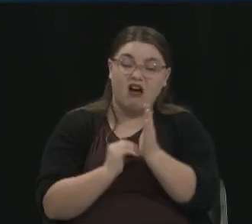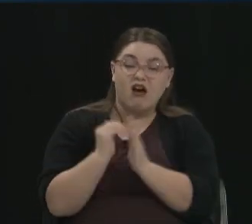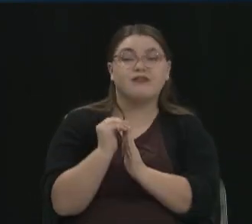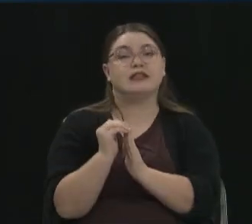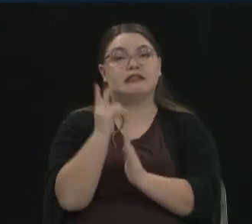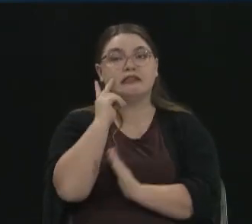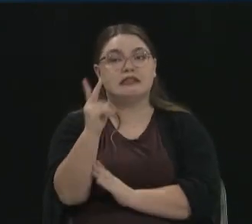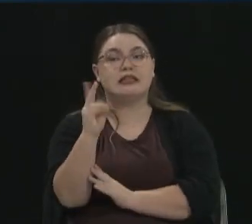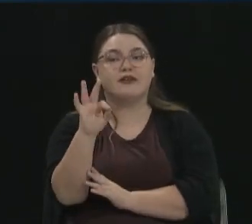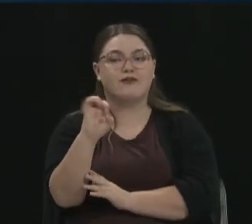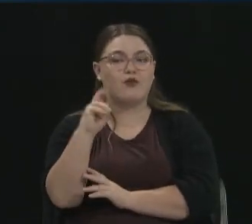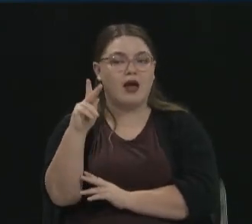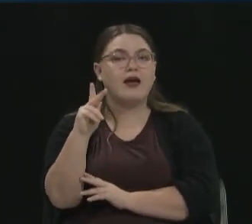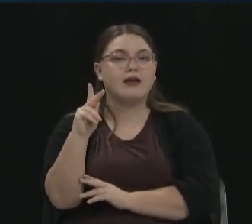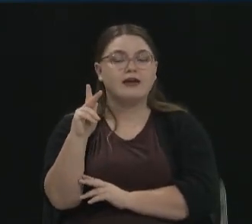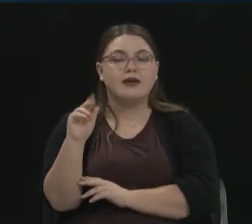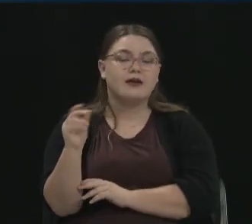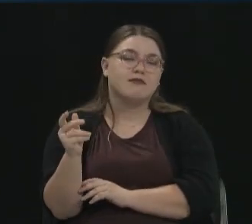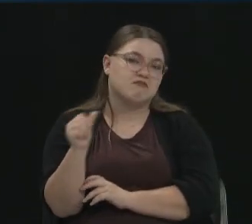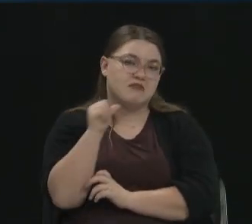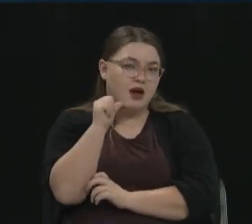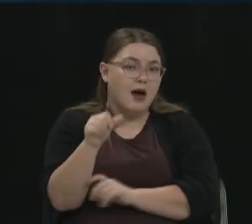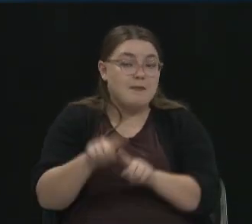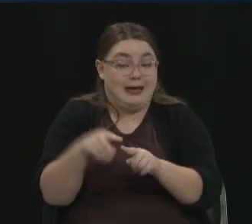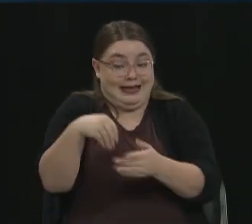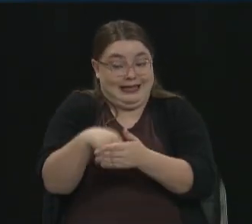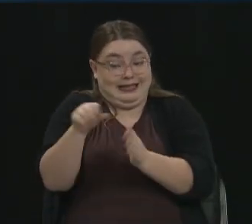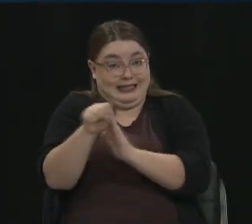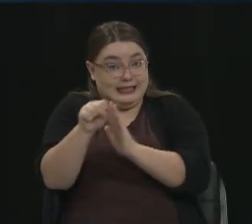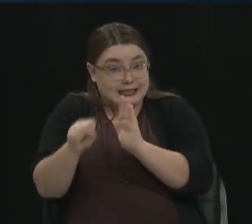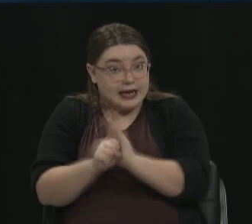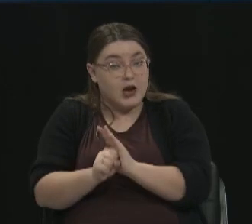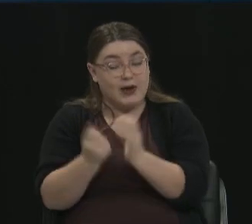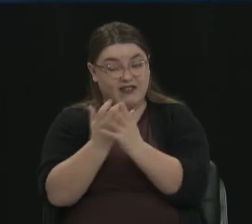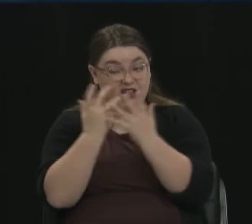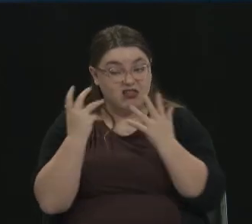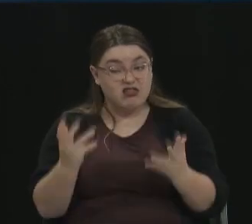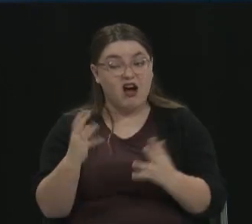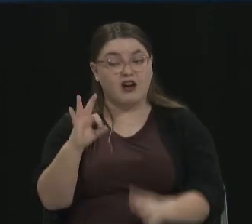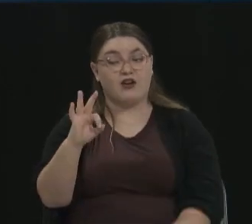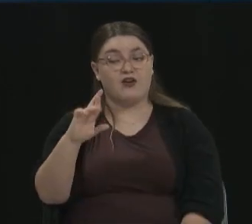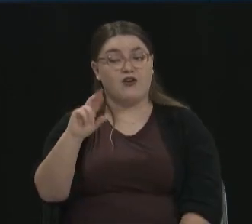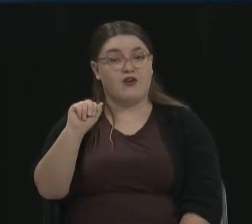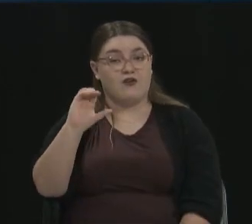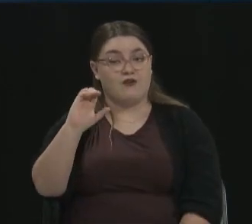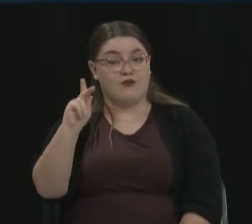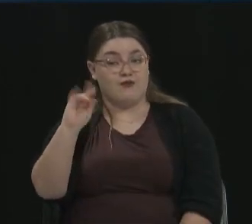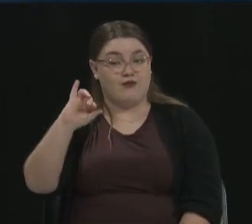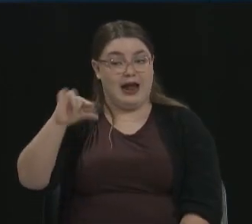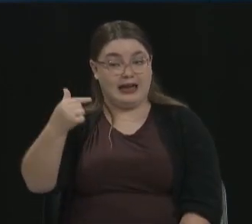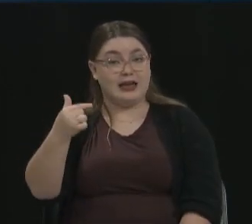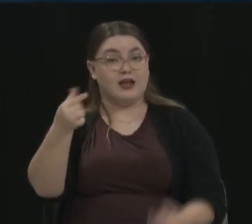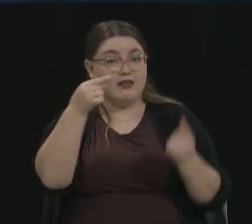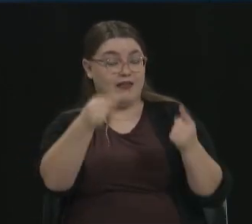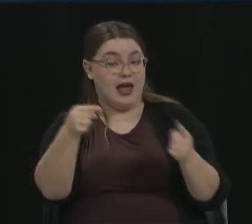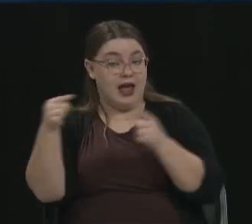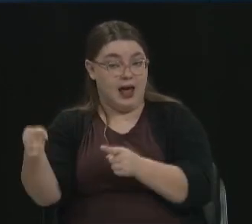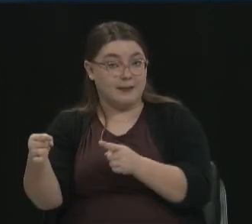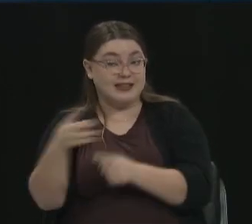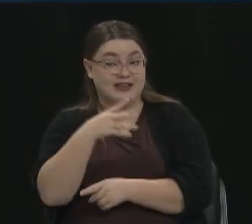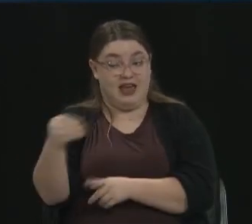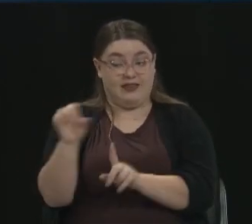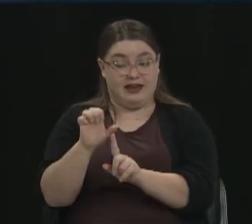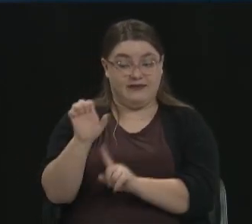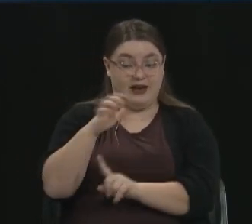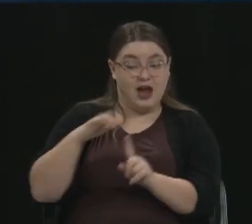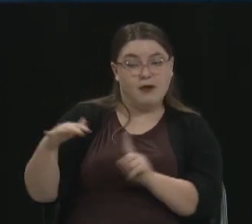our aquifer, but certainly in the state, there's a great deal of fracking that does go on with negative effects for the environment. So